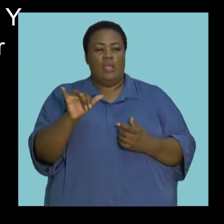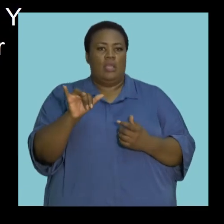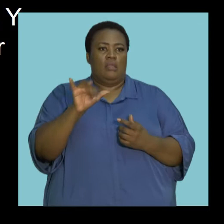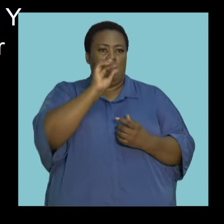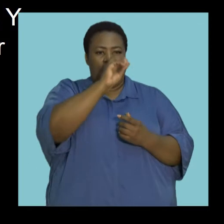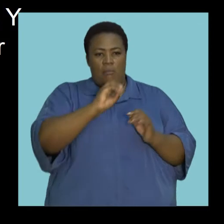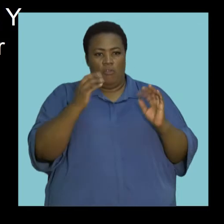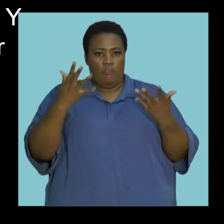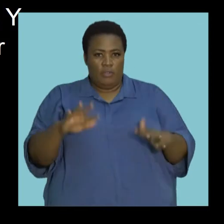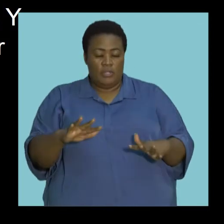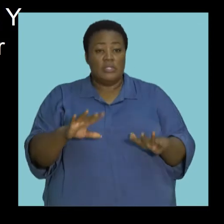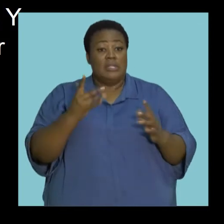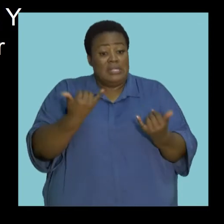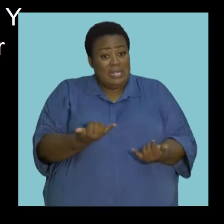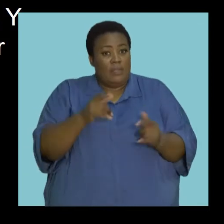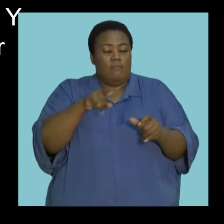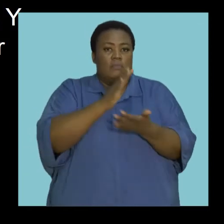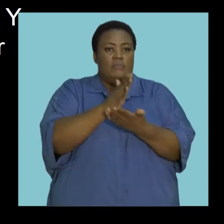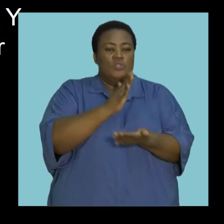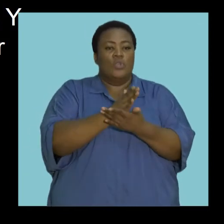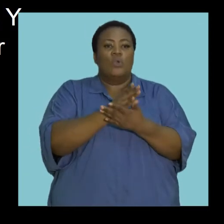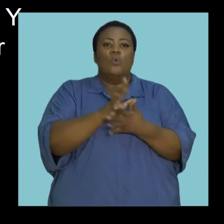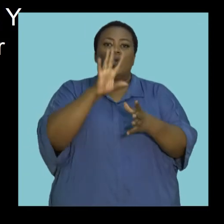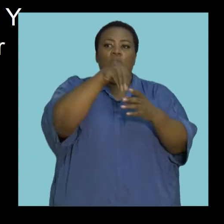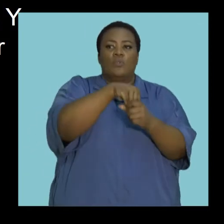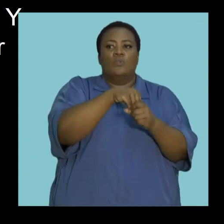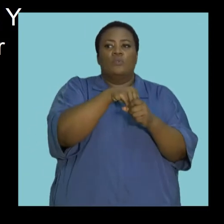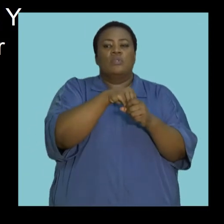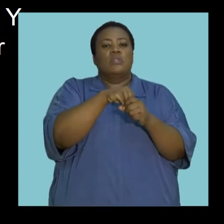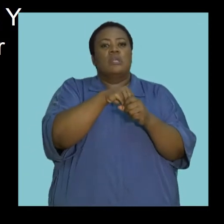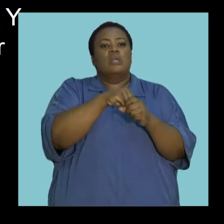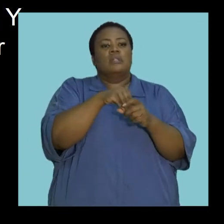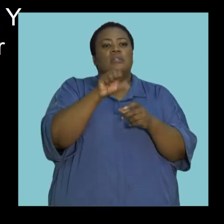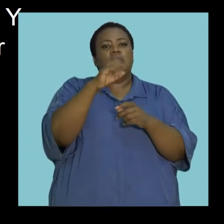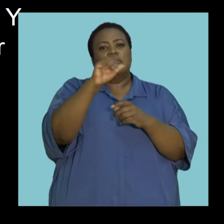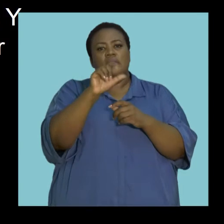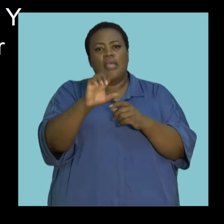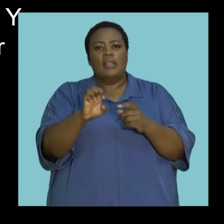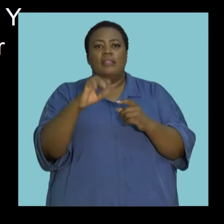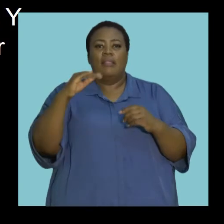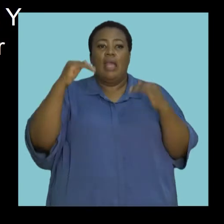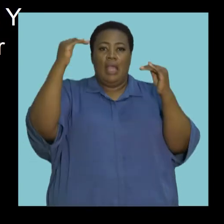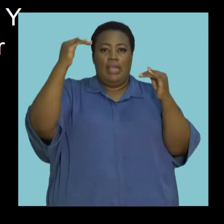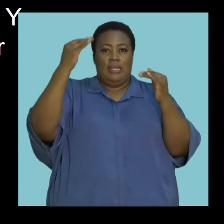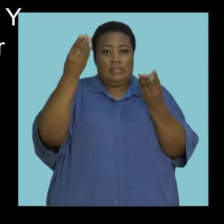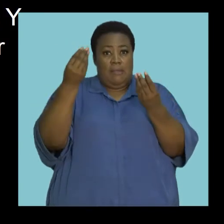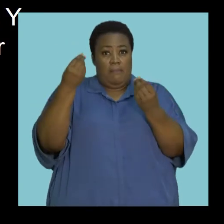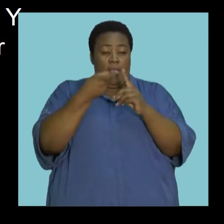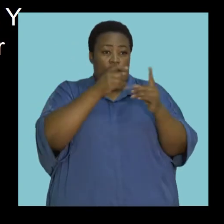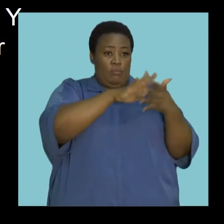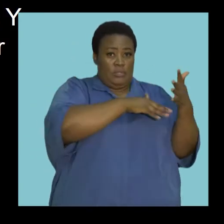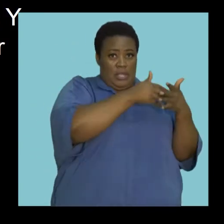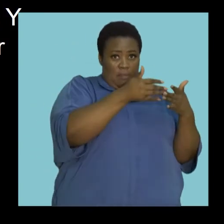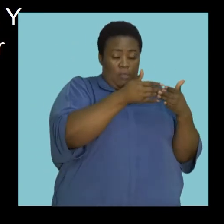been labeled. Now we make sure that we included the scale, done. We included the highest number from the